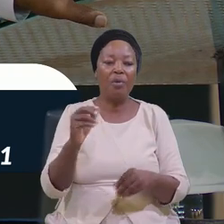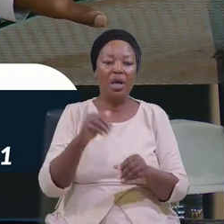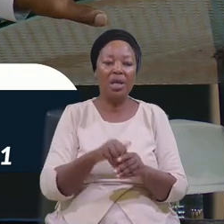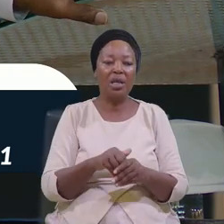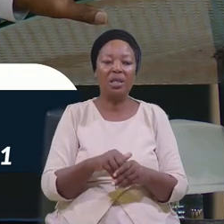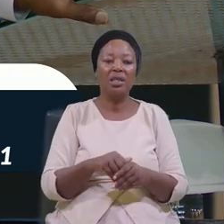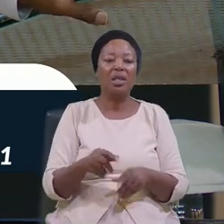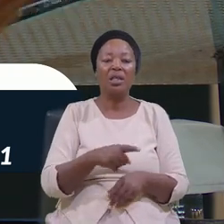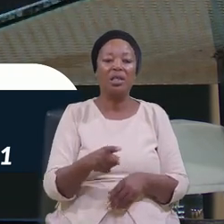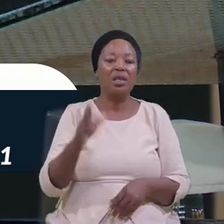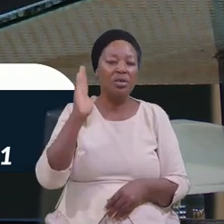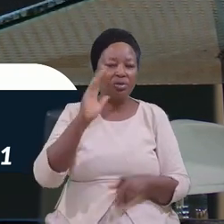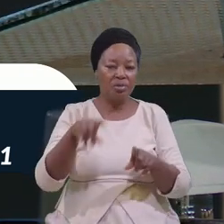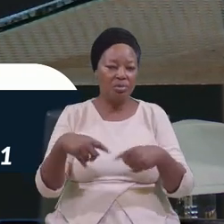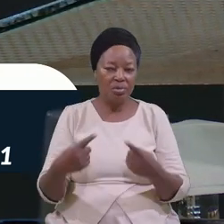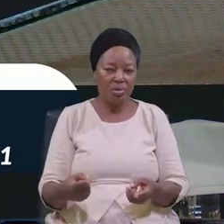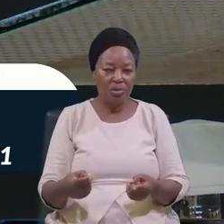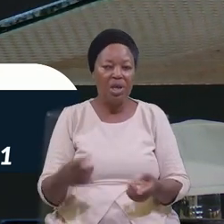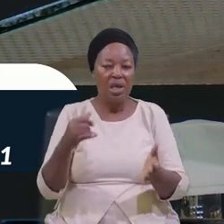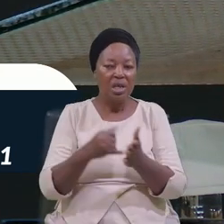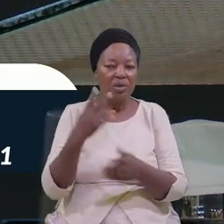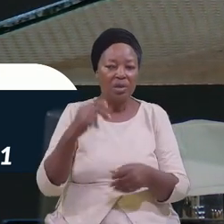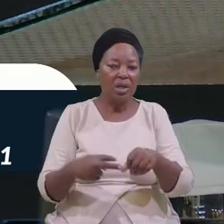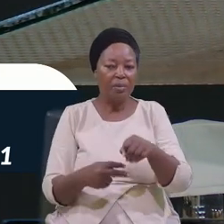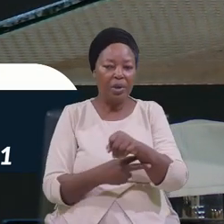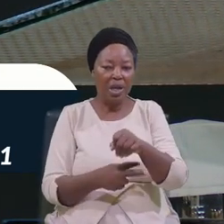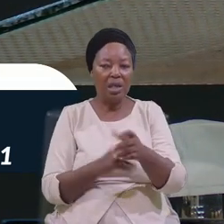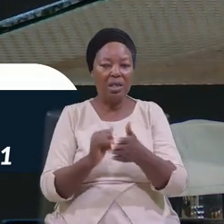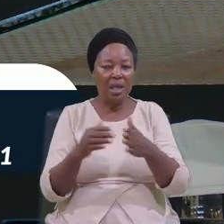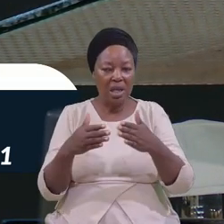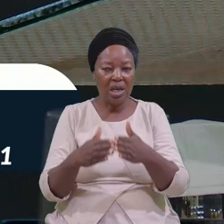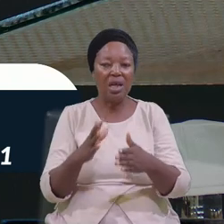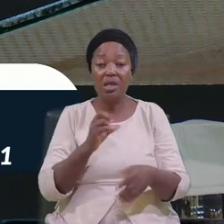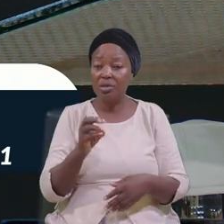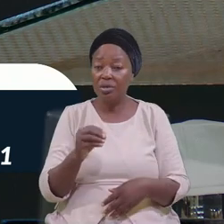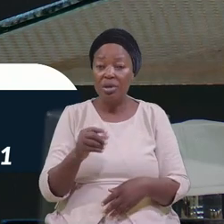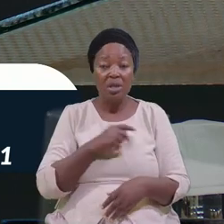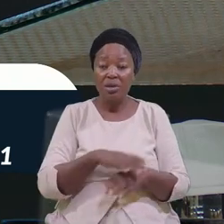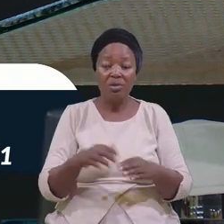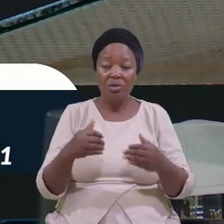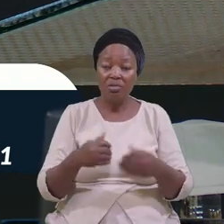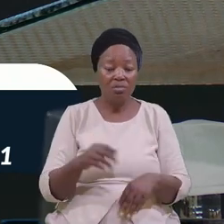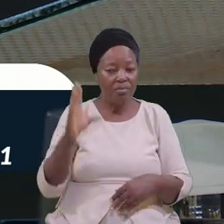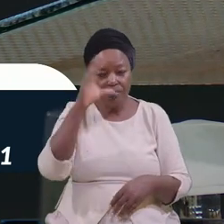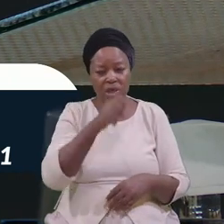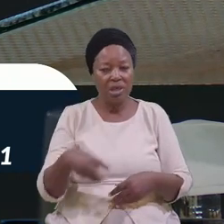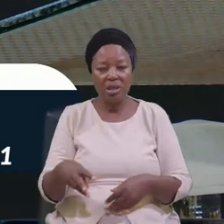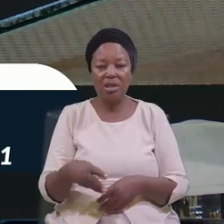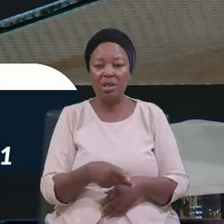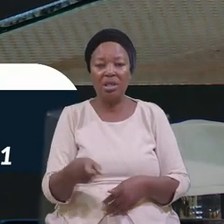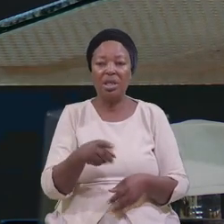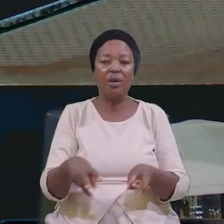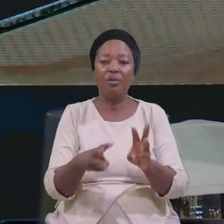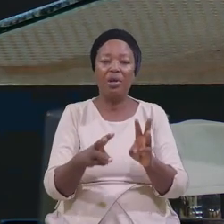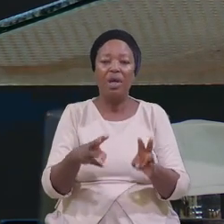wherein they should go. It was the pillar that led, and so they didn't miss their way. The pillar,